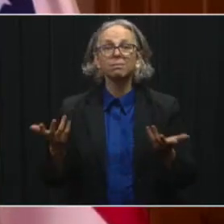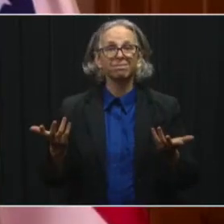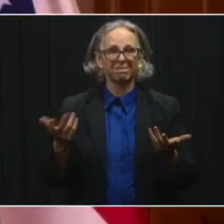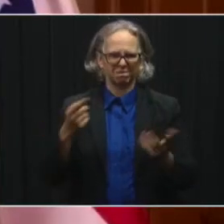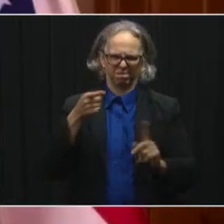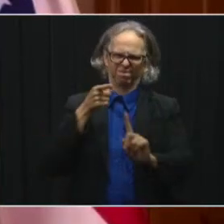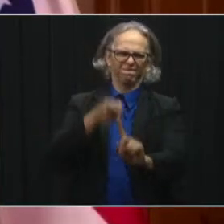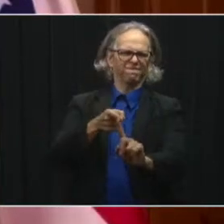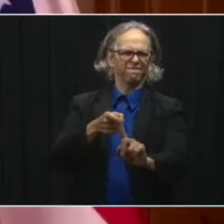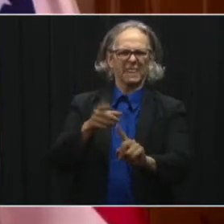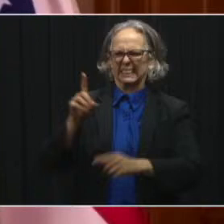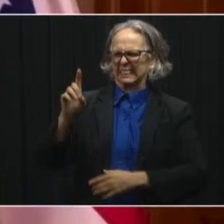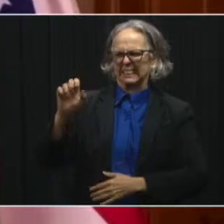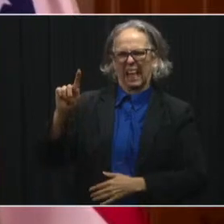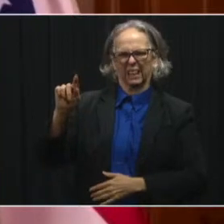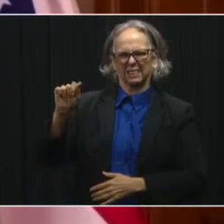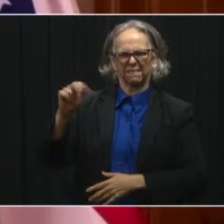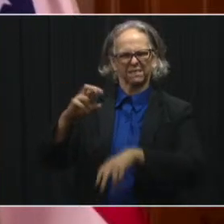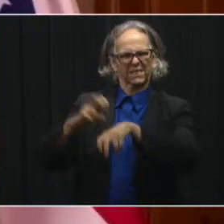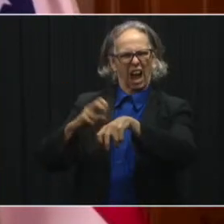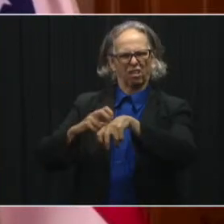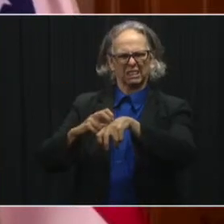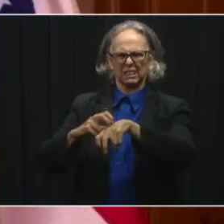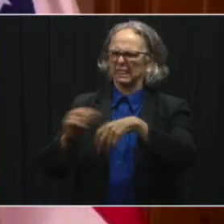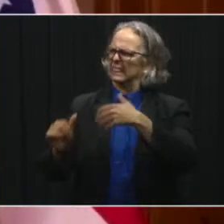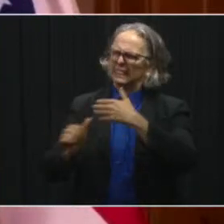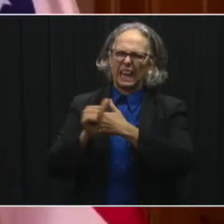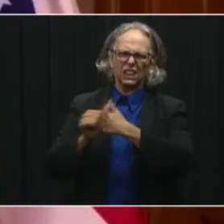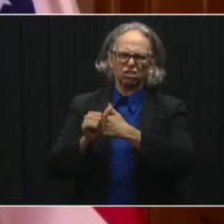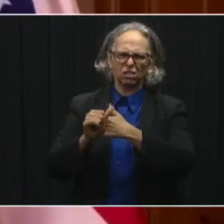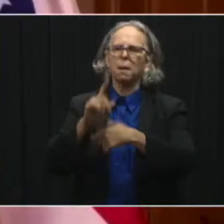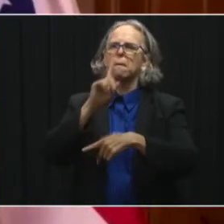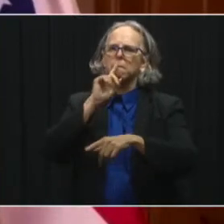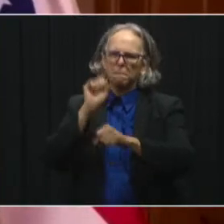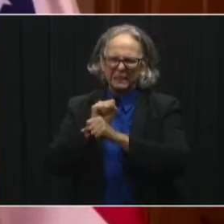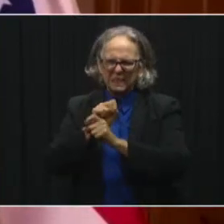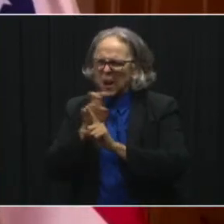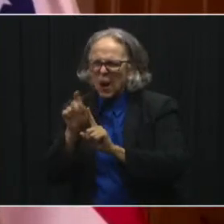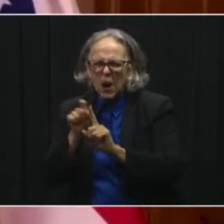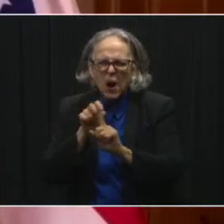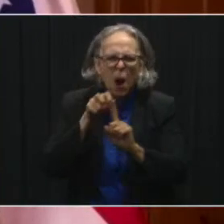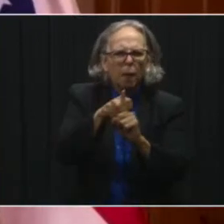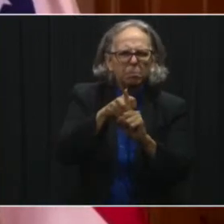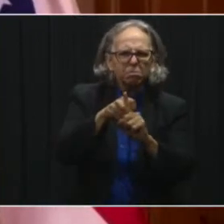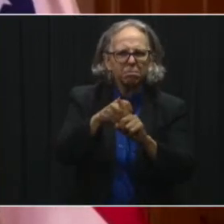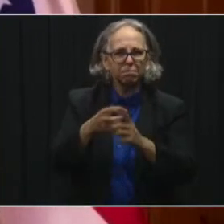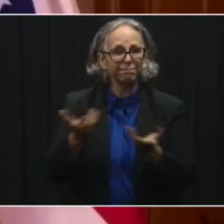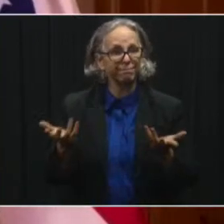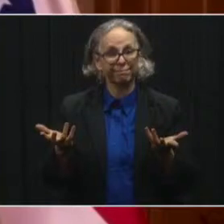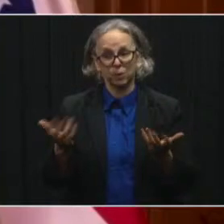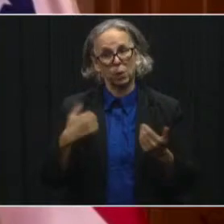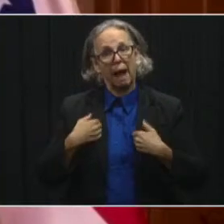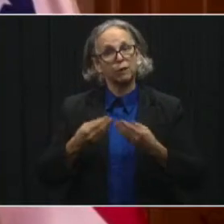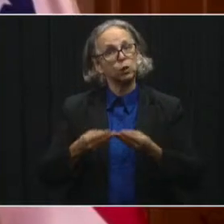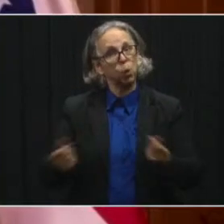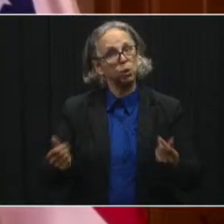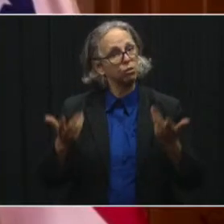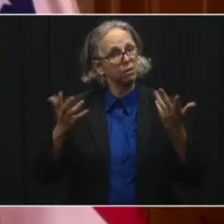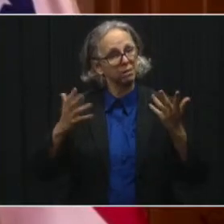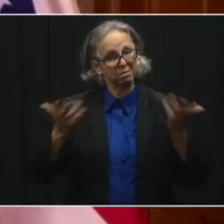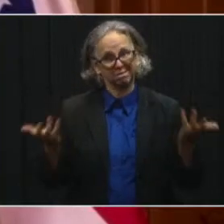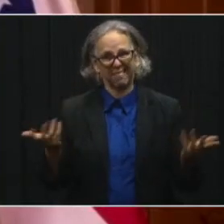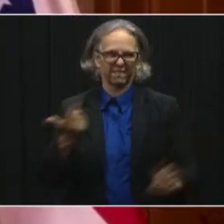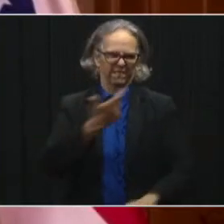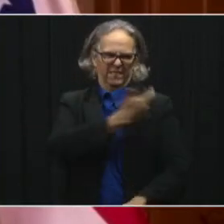is dangerous. It's driving our surge. And the solution is not very complicated. The data is very clear. Our